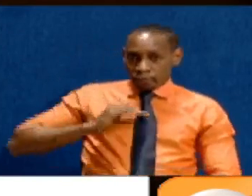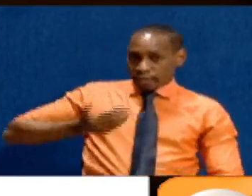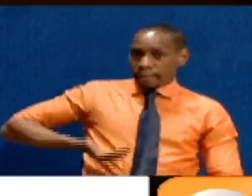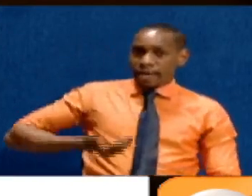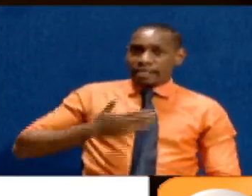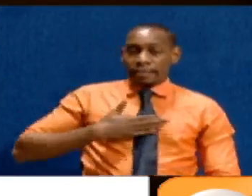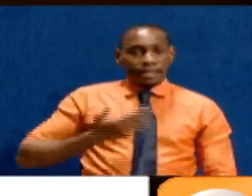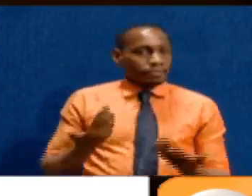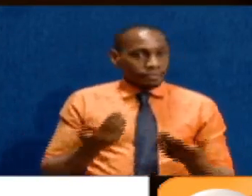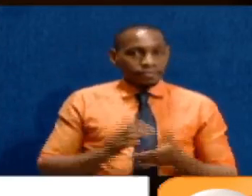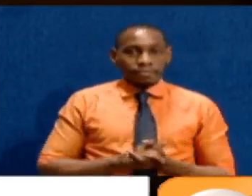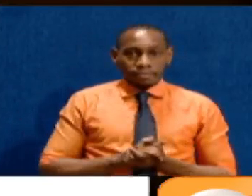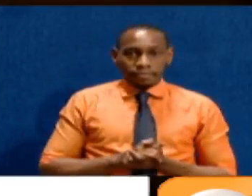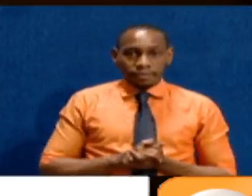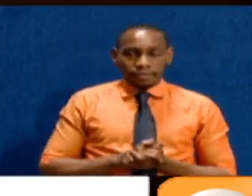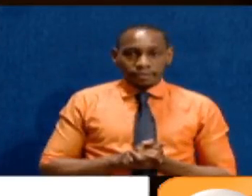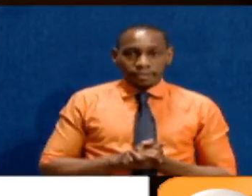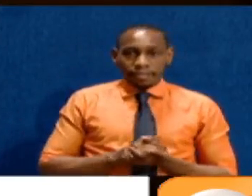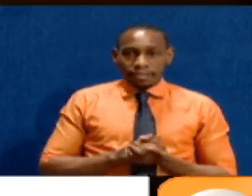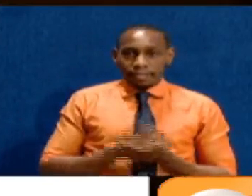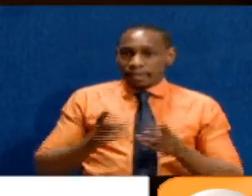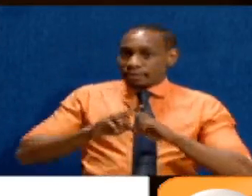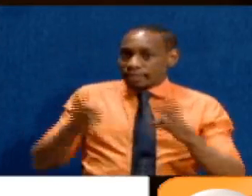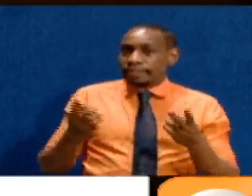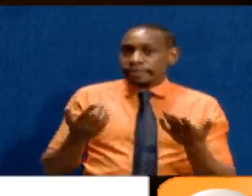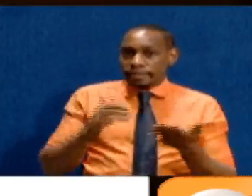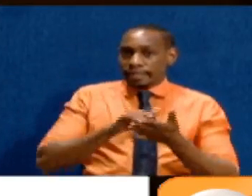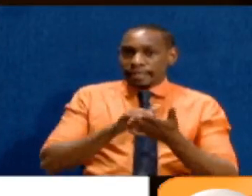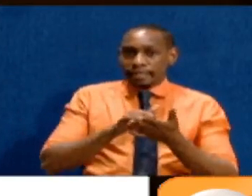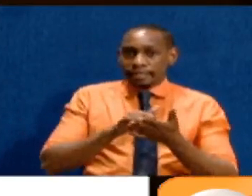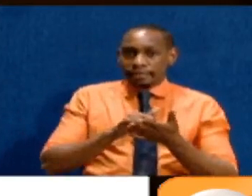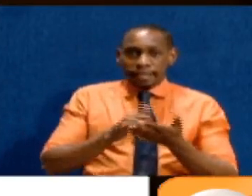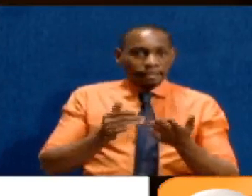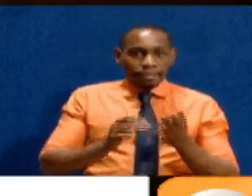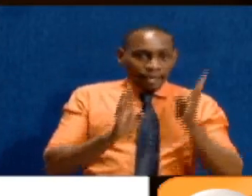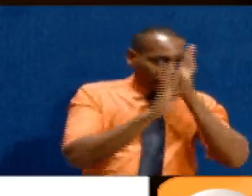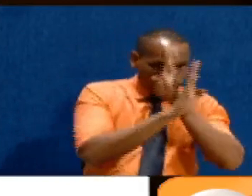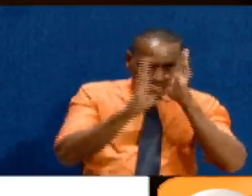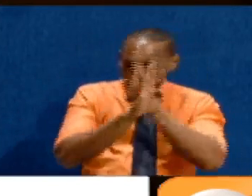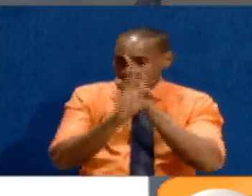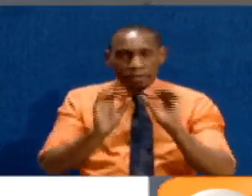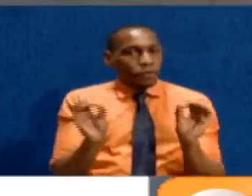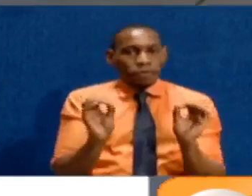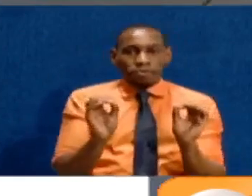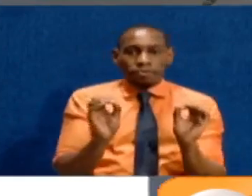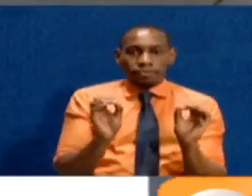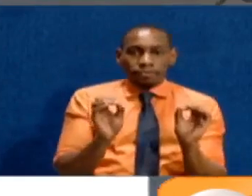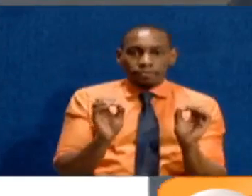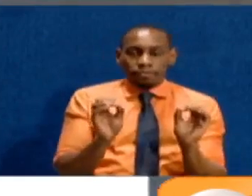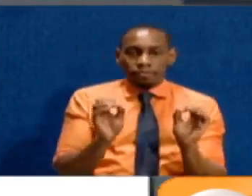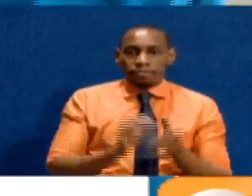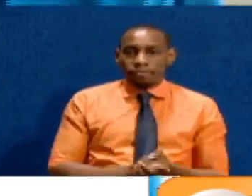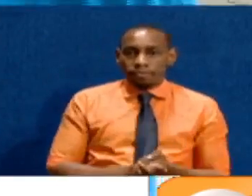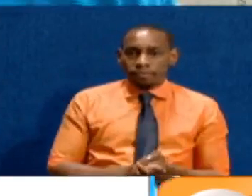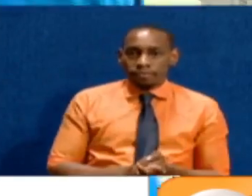know, at home. So I started, you know, I was not hiding as I used to. He owes me an